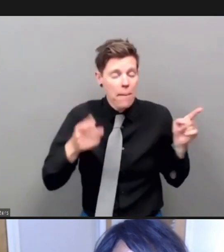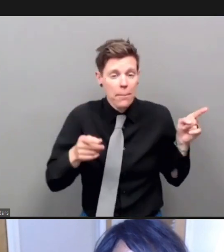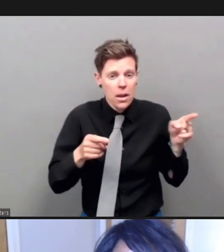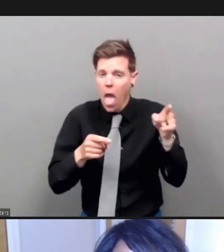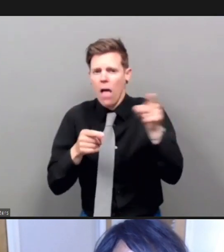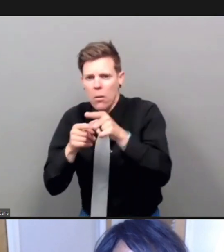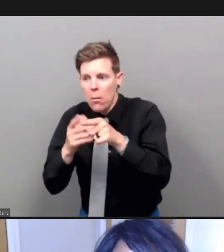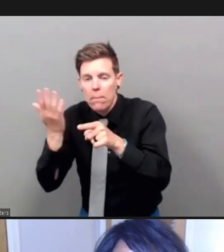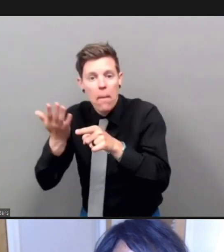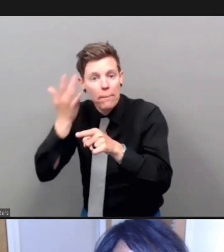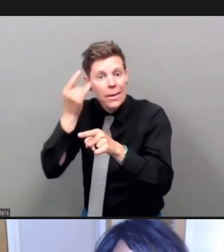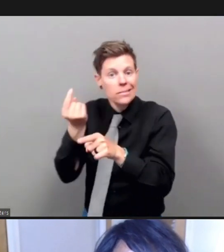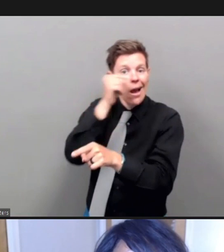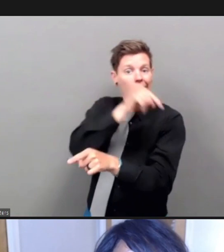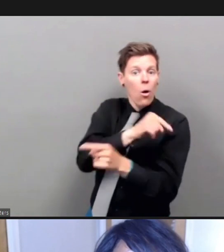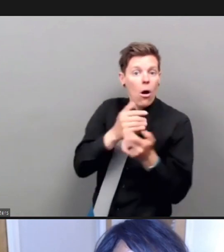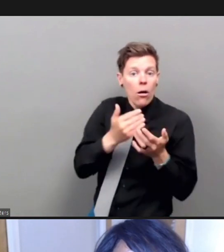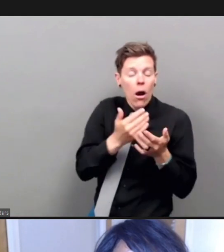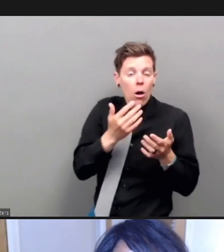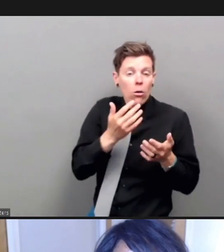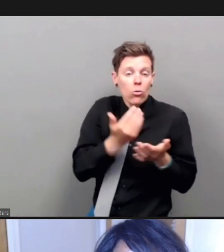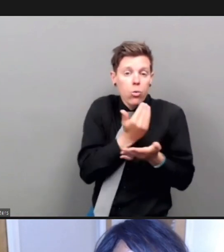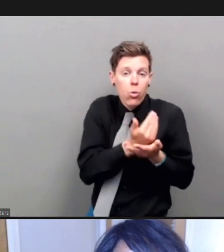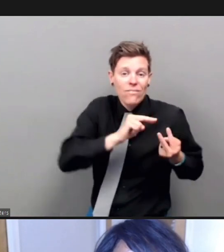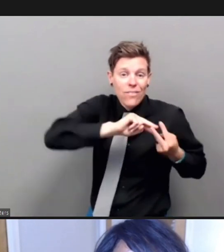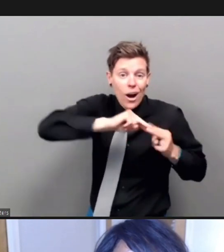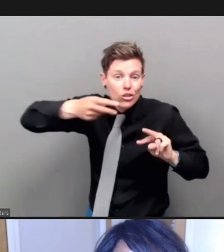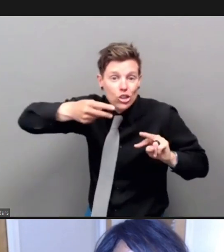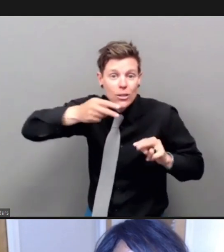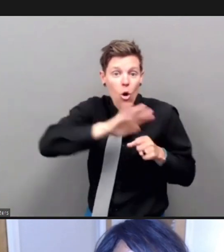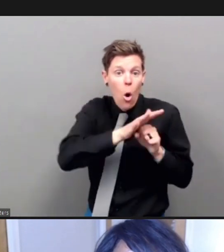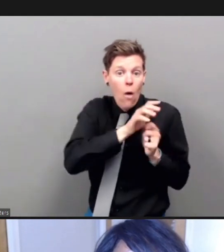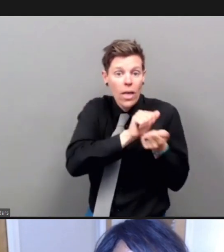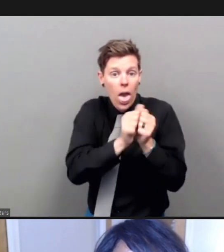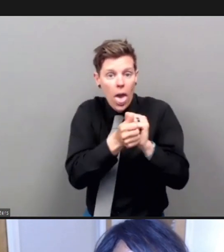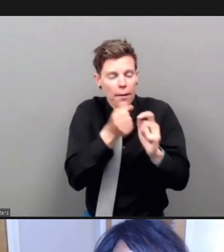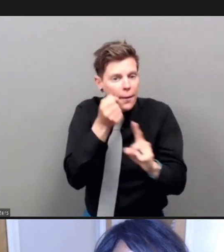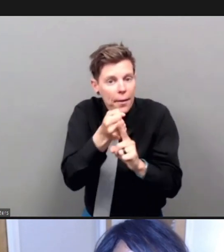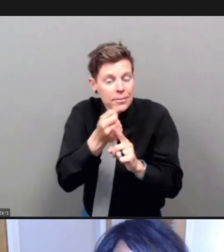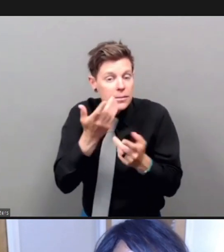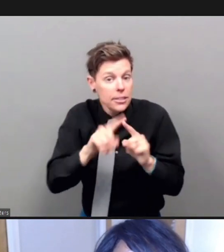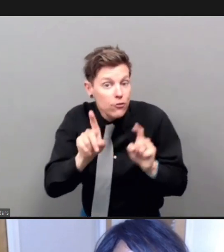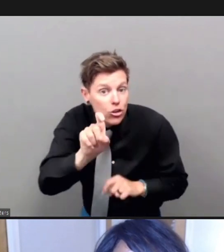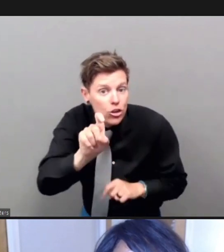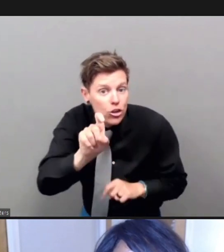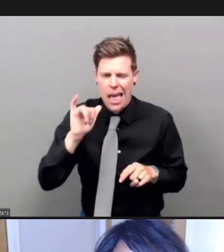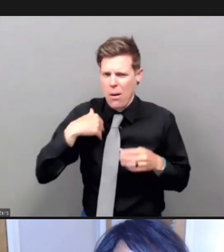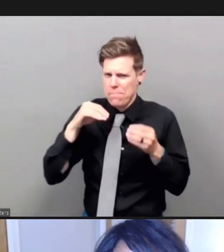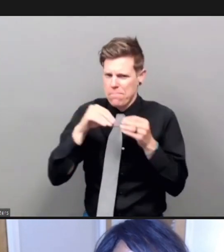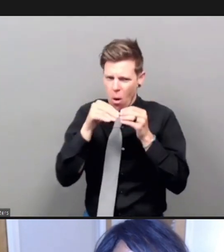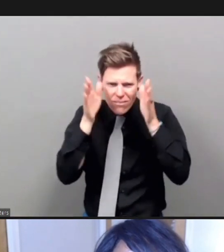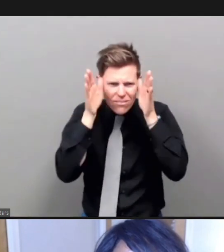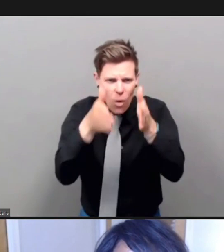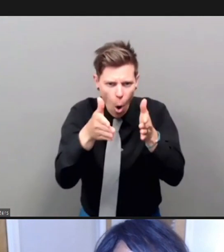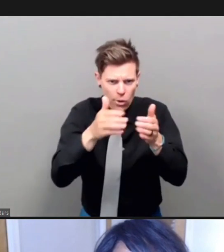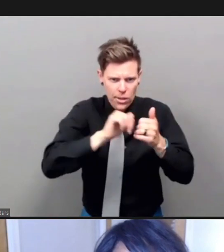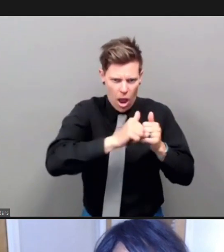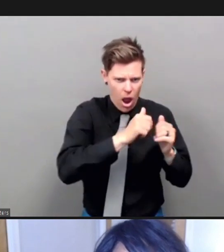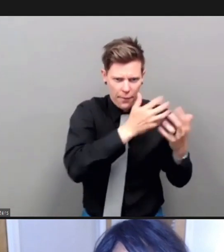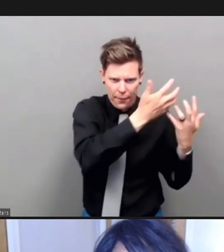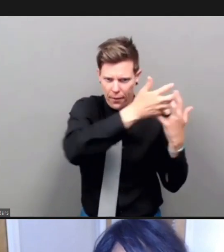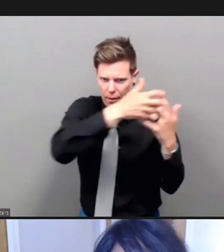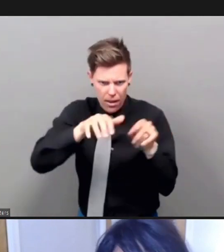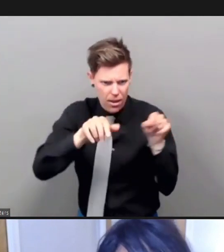why this shift is taking place with the CDC and then also with our own surveillance